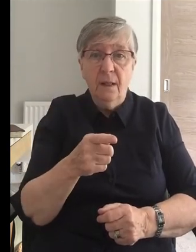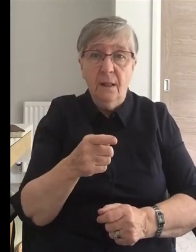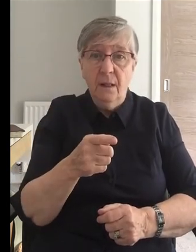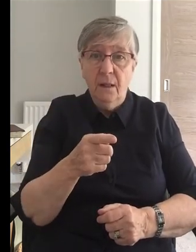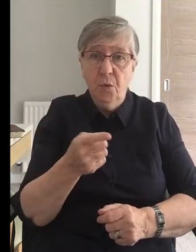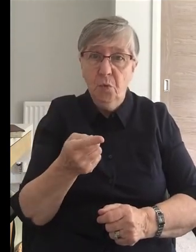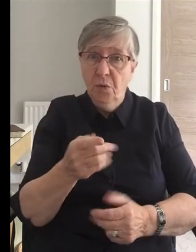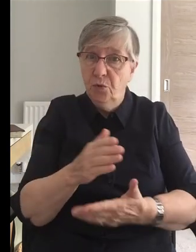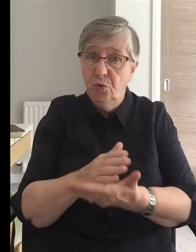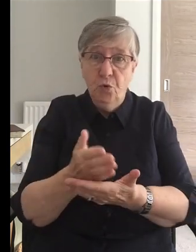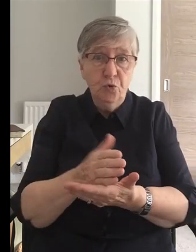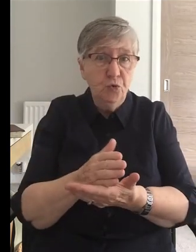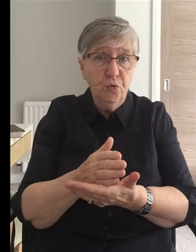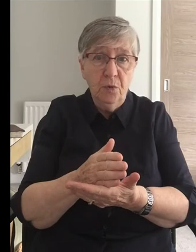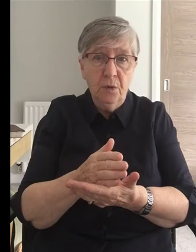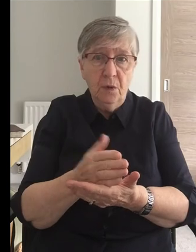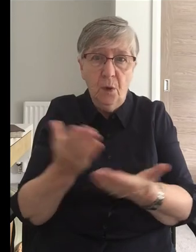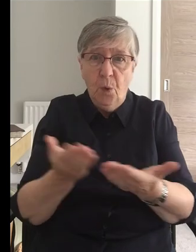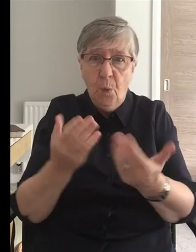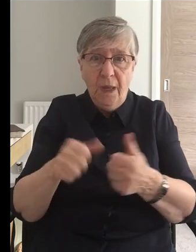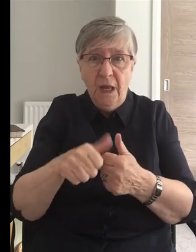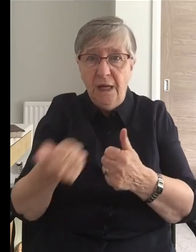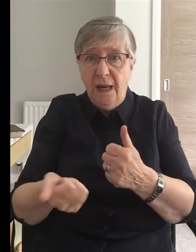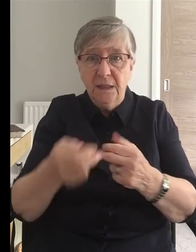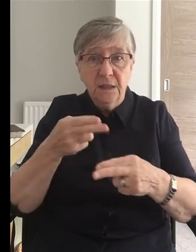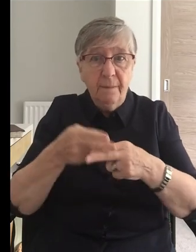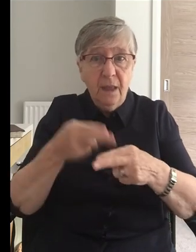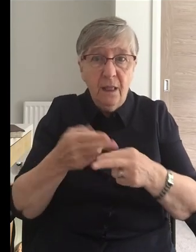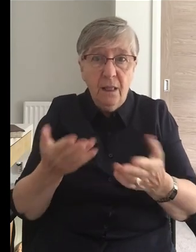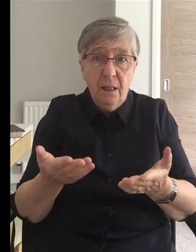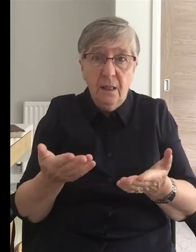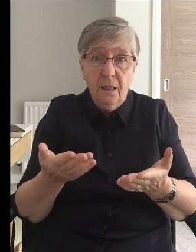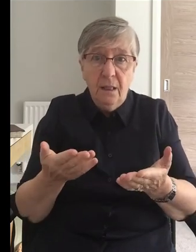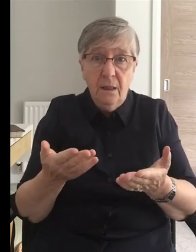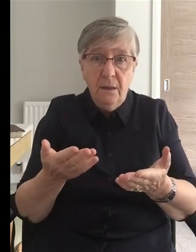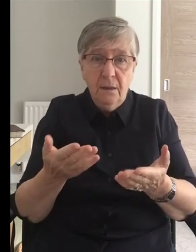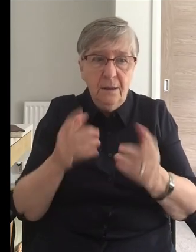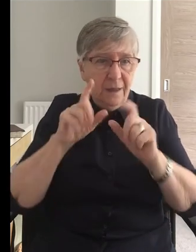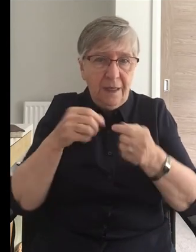unsure of where their next meal will come from, who are limited in what they can buy,